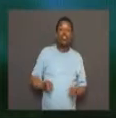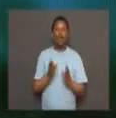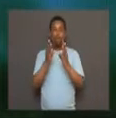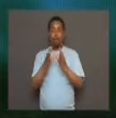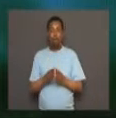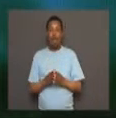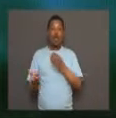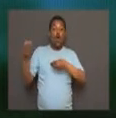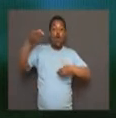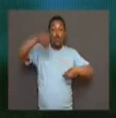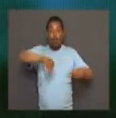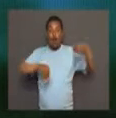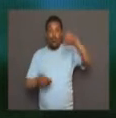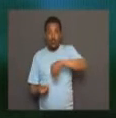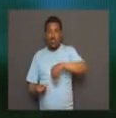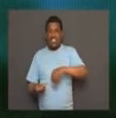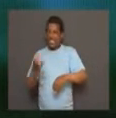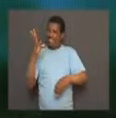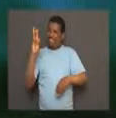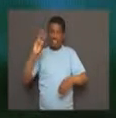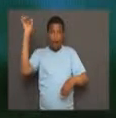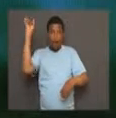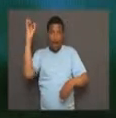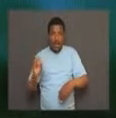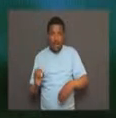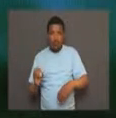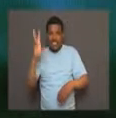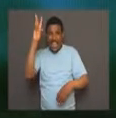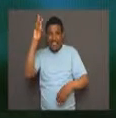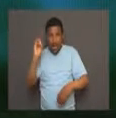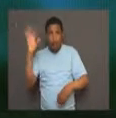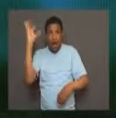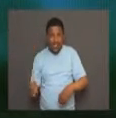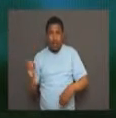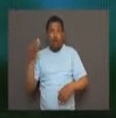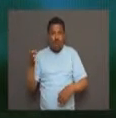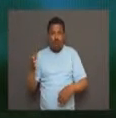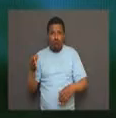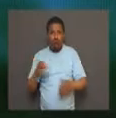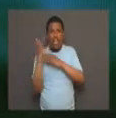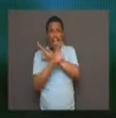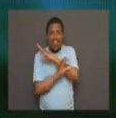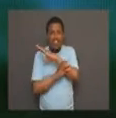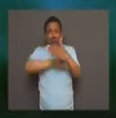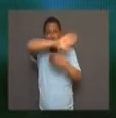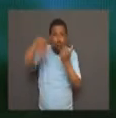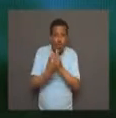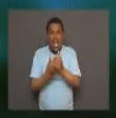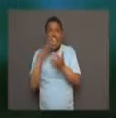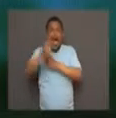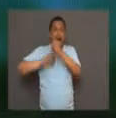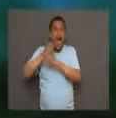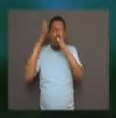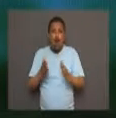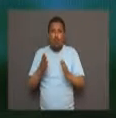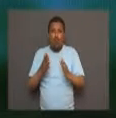System contributes 60% of the country's total annual